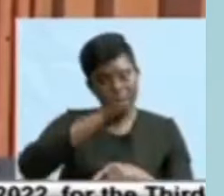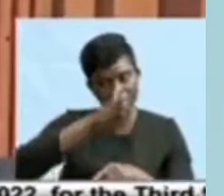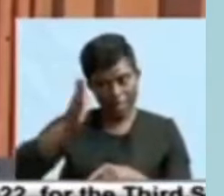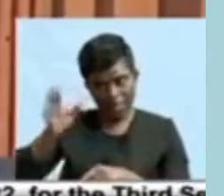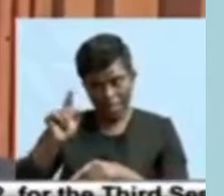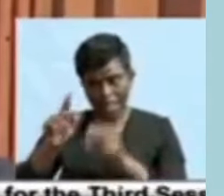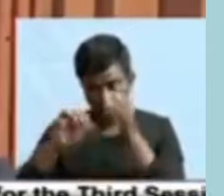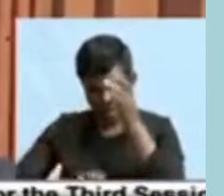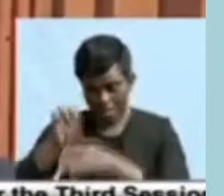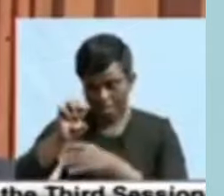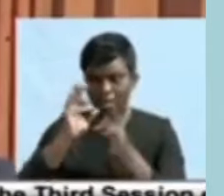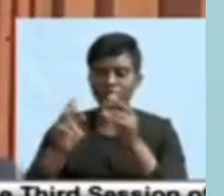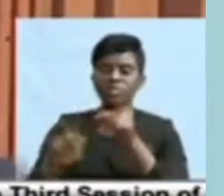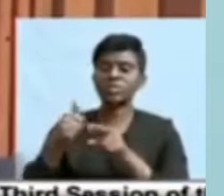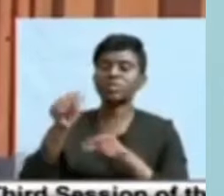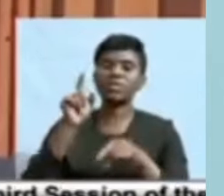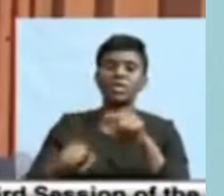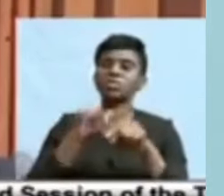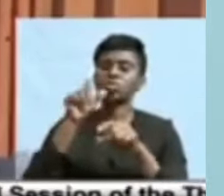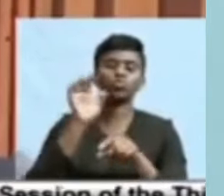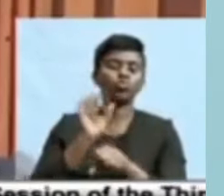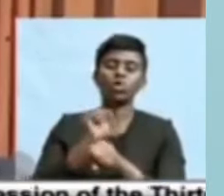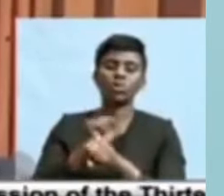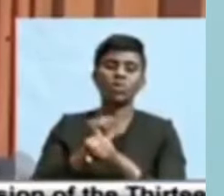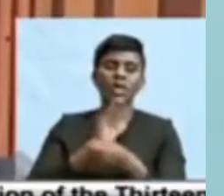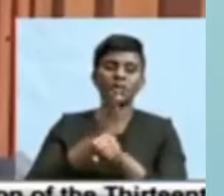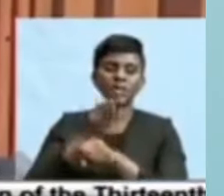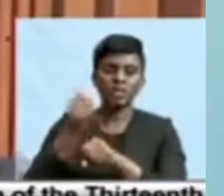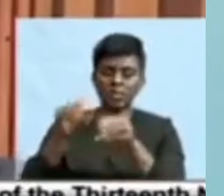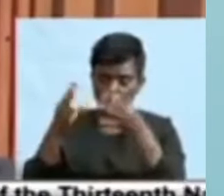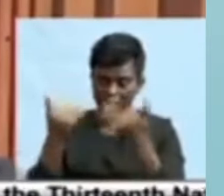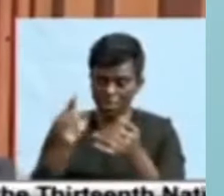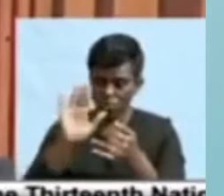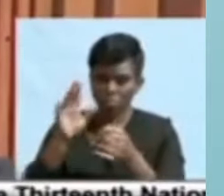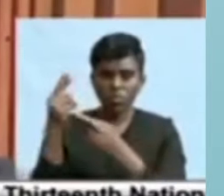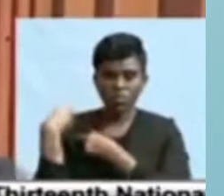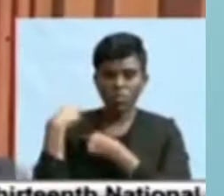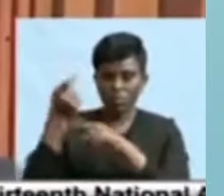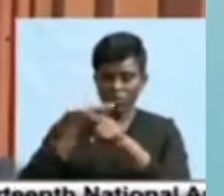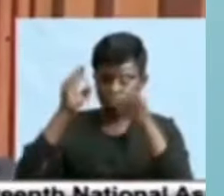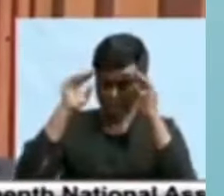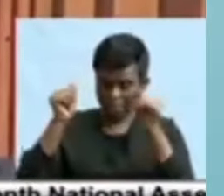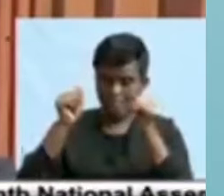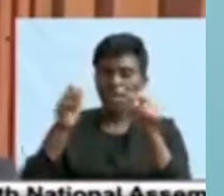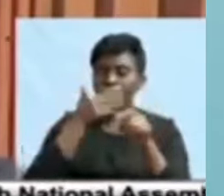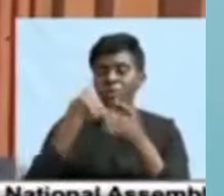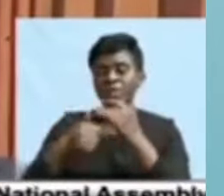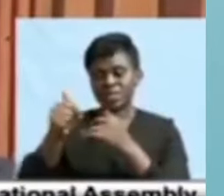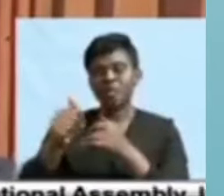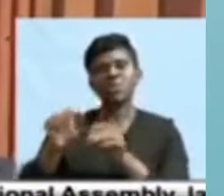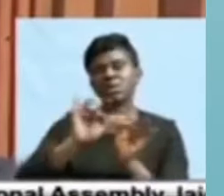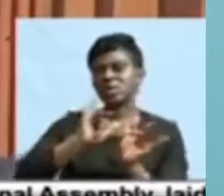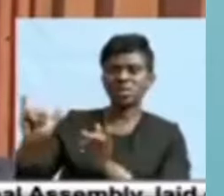executive if people are not doing their job after being given that task by the Republican president, they should be put on the